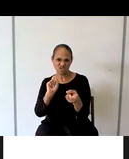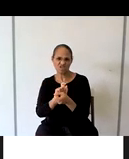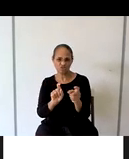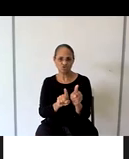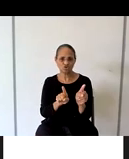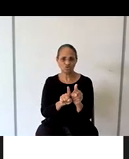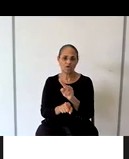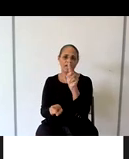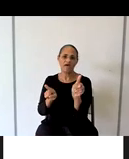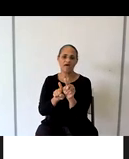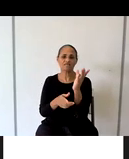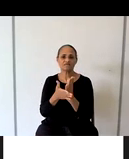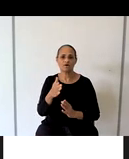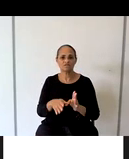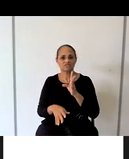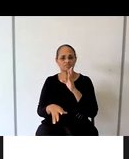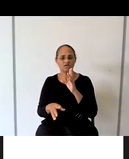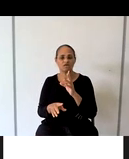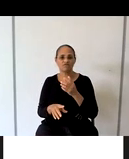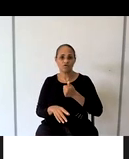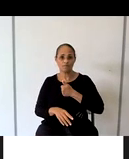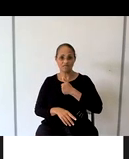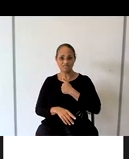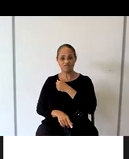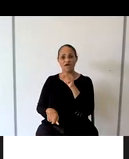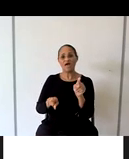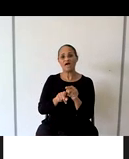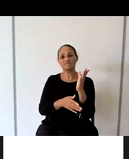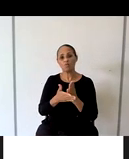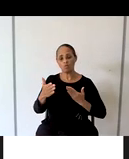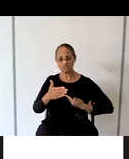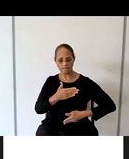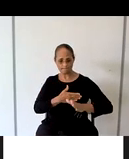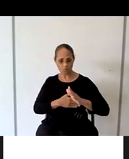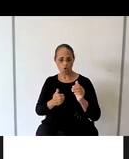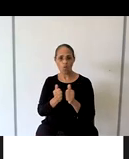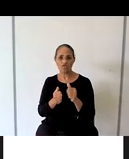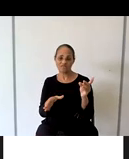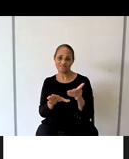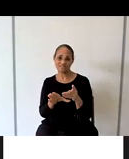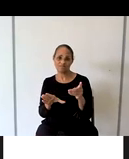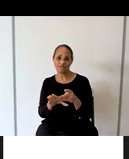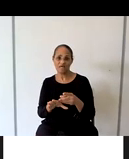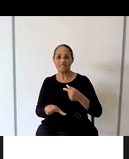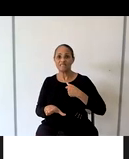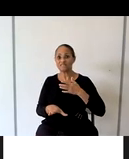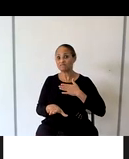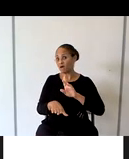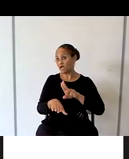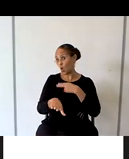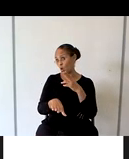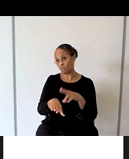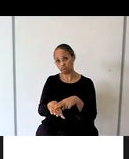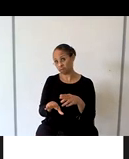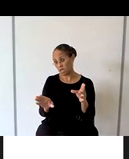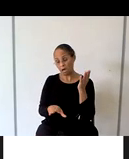someone, speaking for myself, as someone who was born with my disability, this is my normal. I know